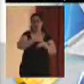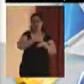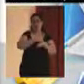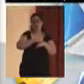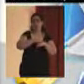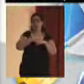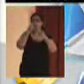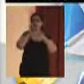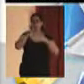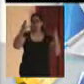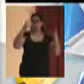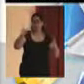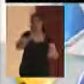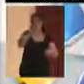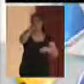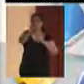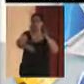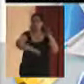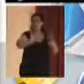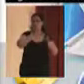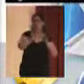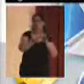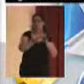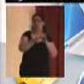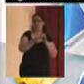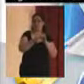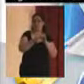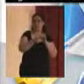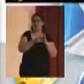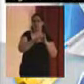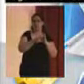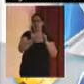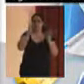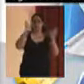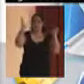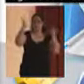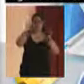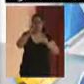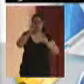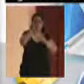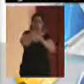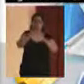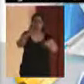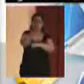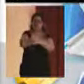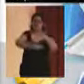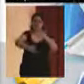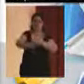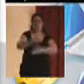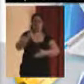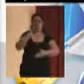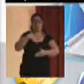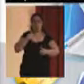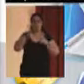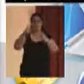it would be interesting that the public administrations, public authorities, and the entities